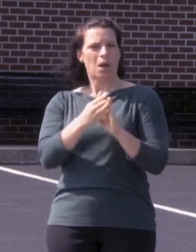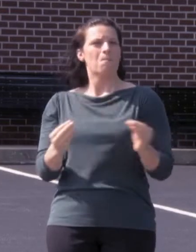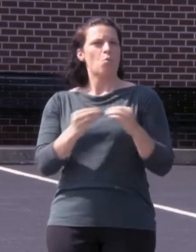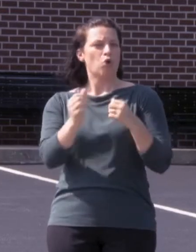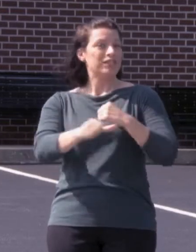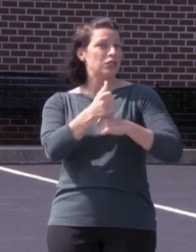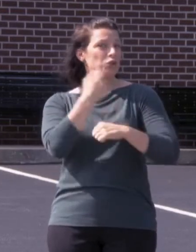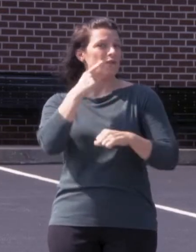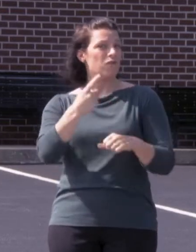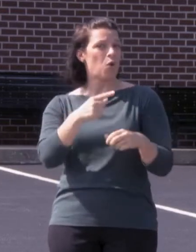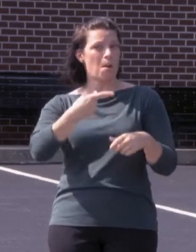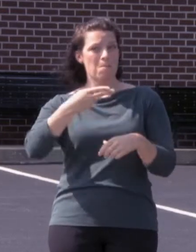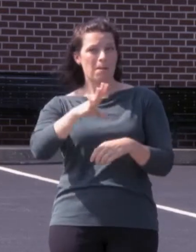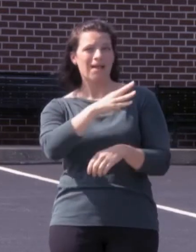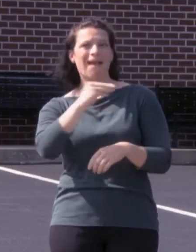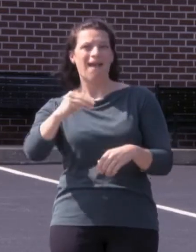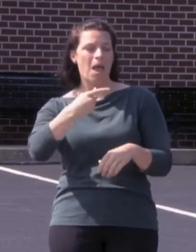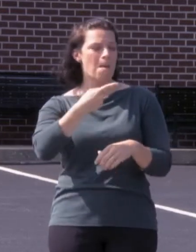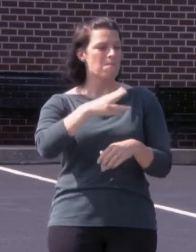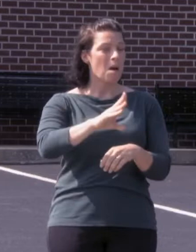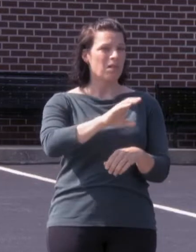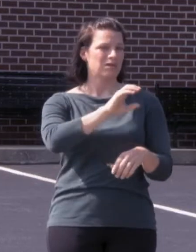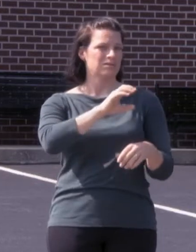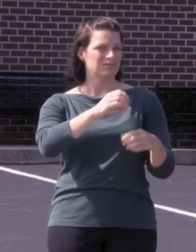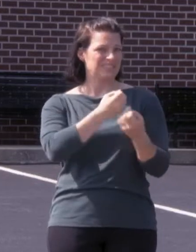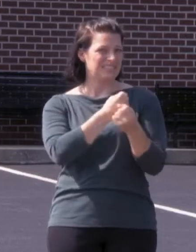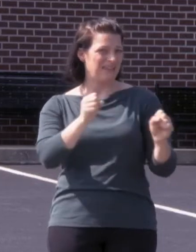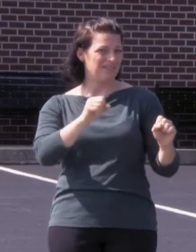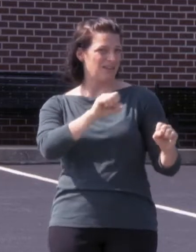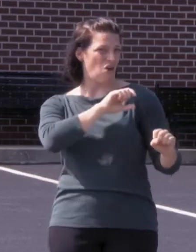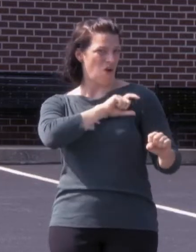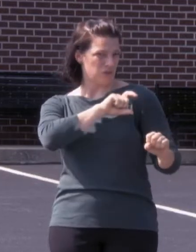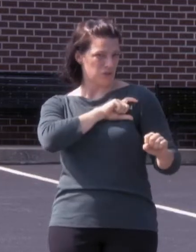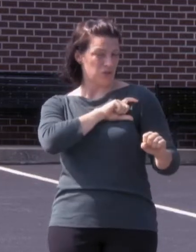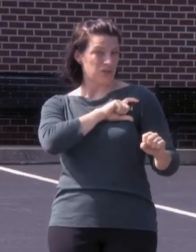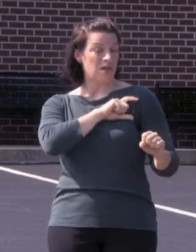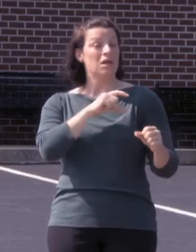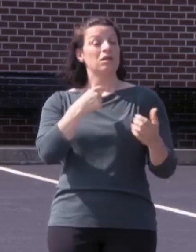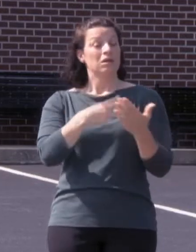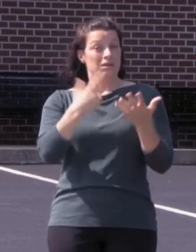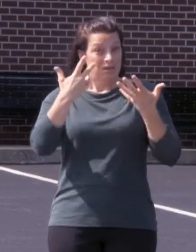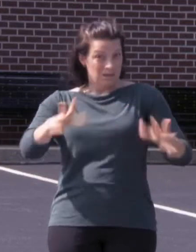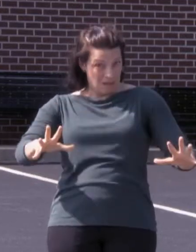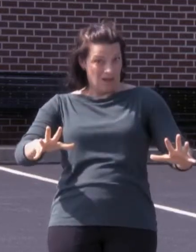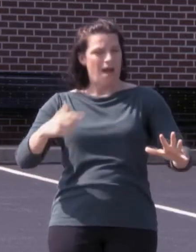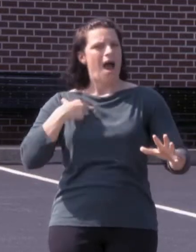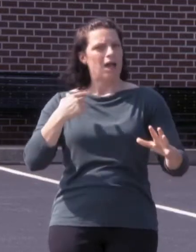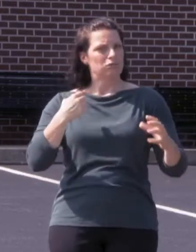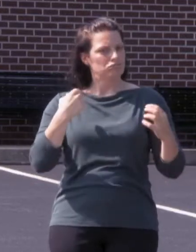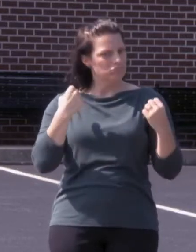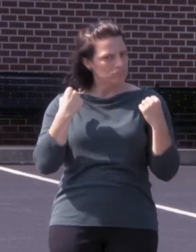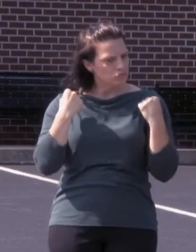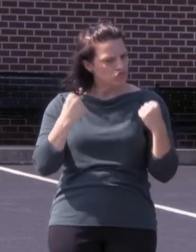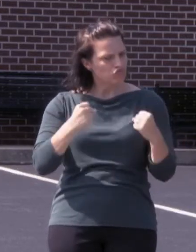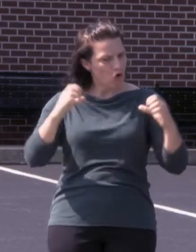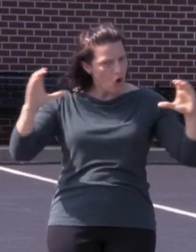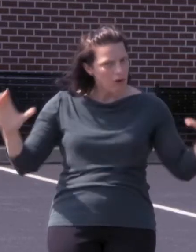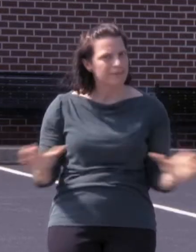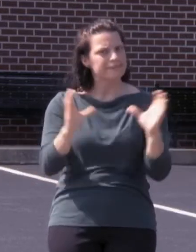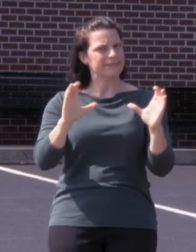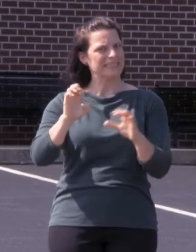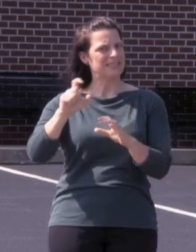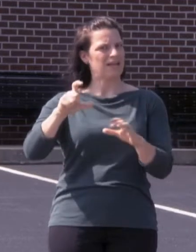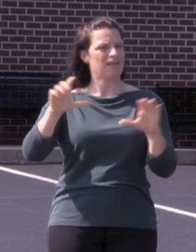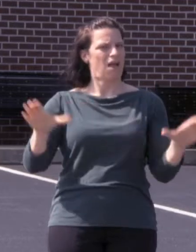public and for our public safety officers. Following those conversations, I took strong executive